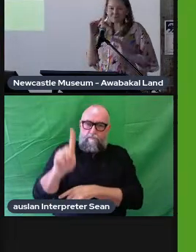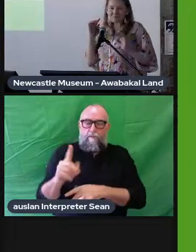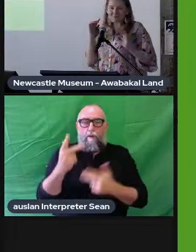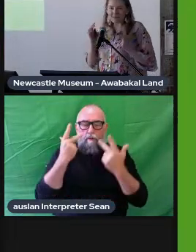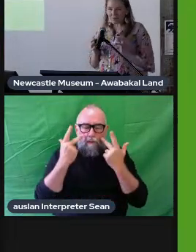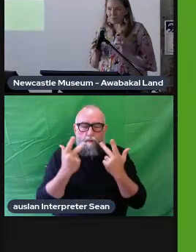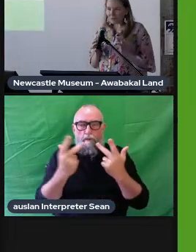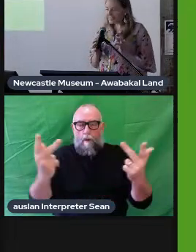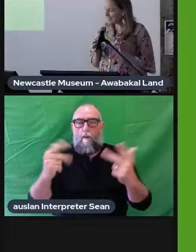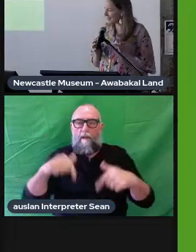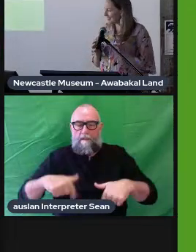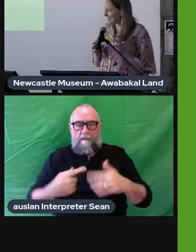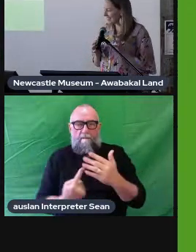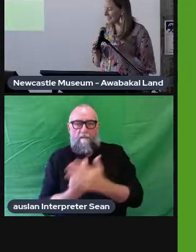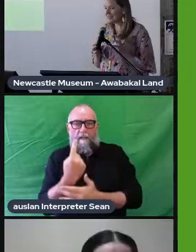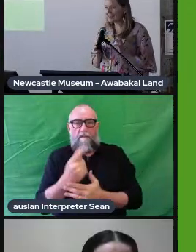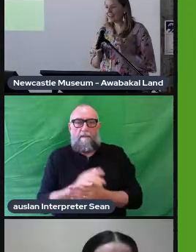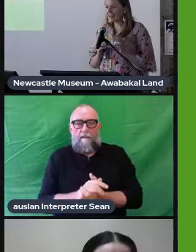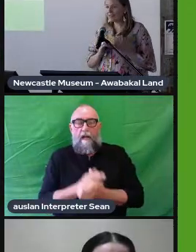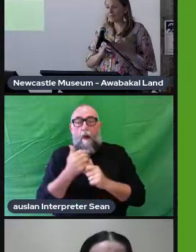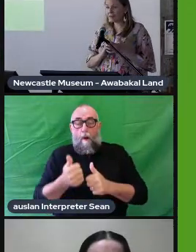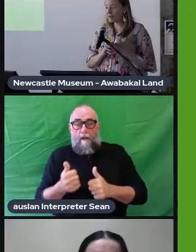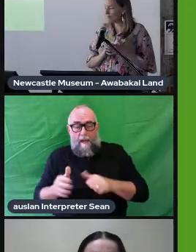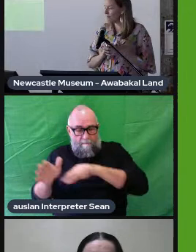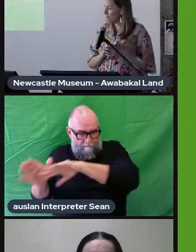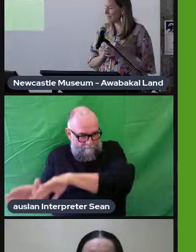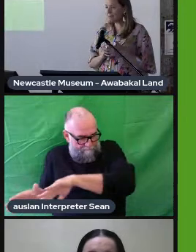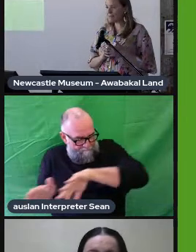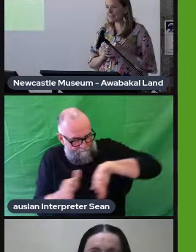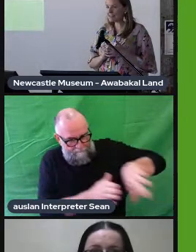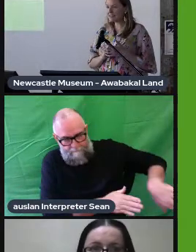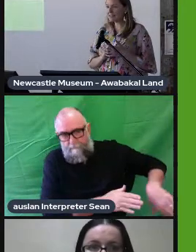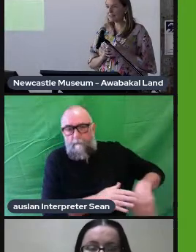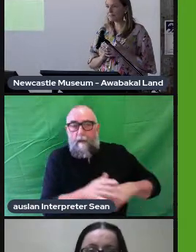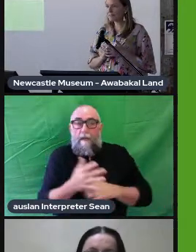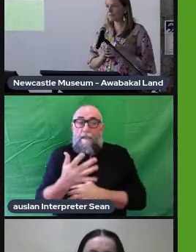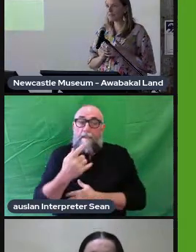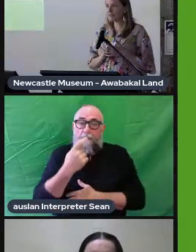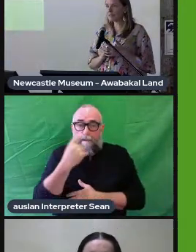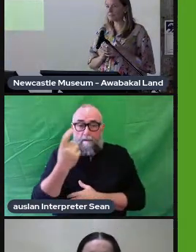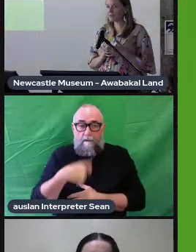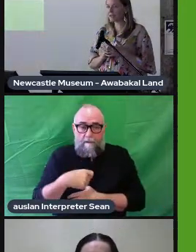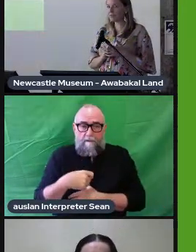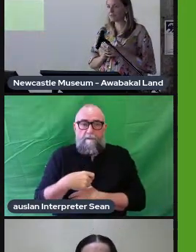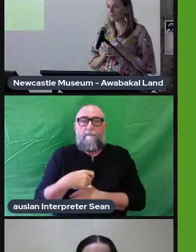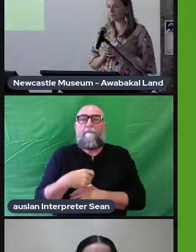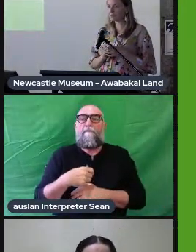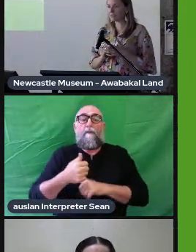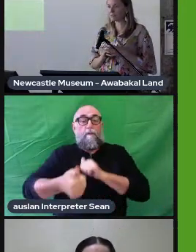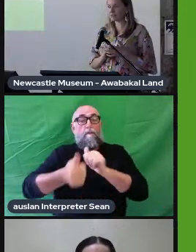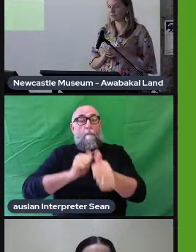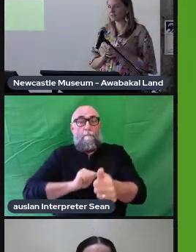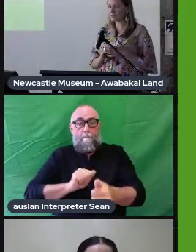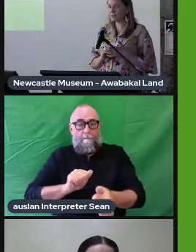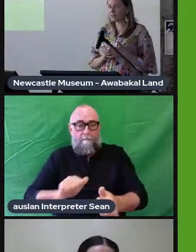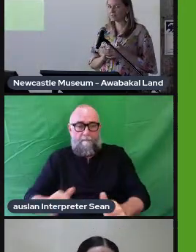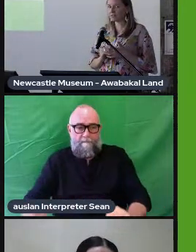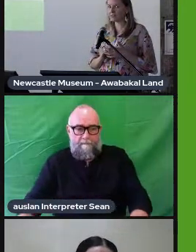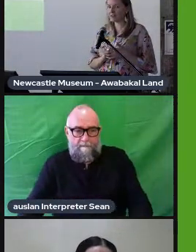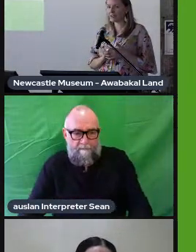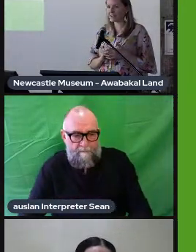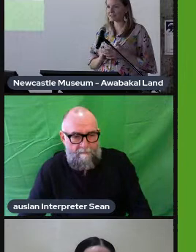A bit more seriously, there are many, many things that you can do to prevent a